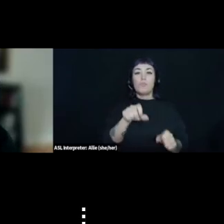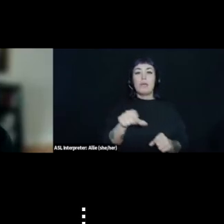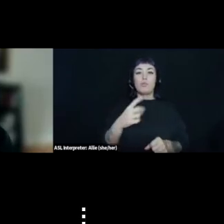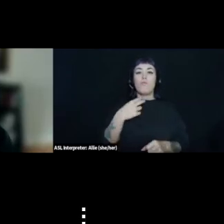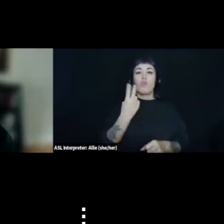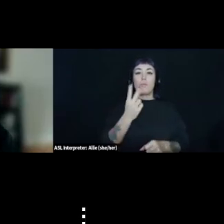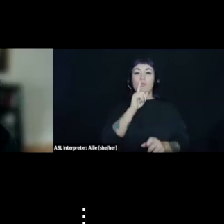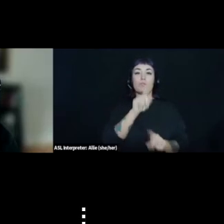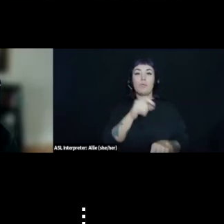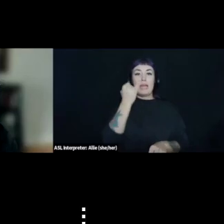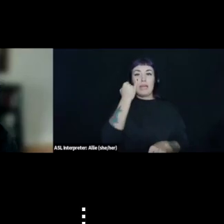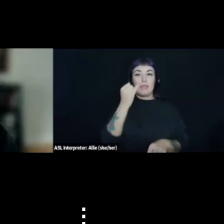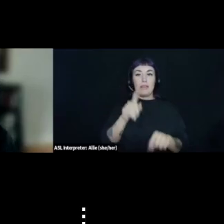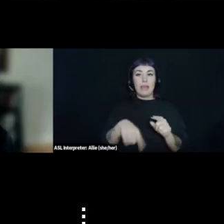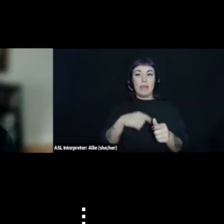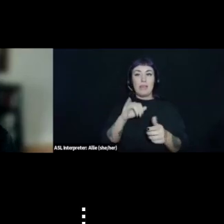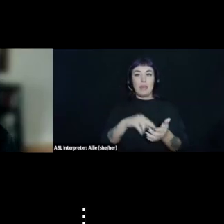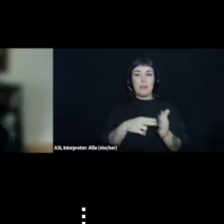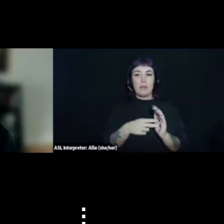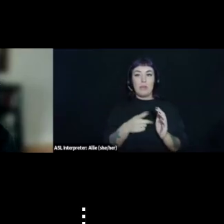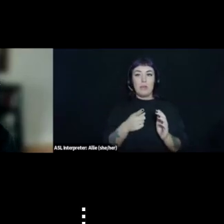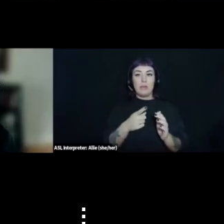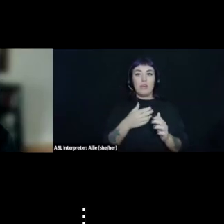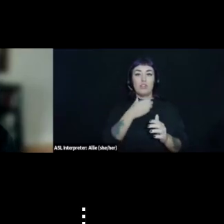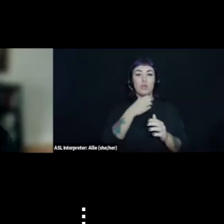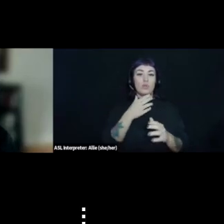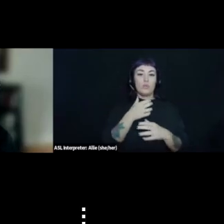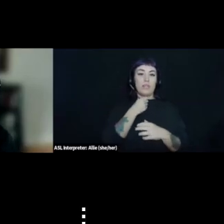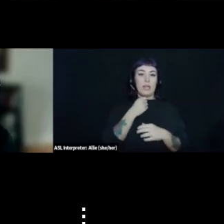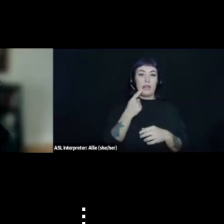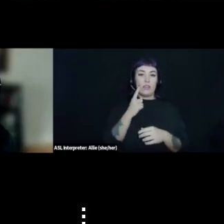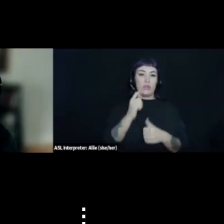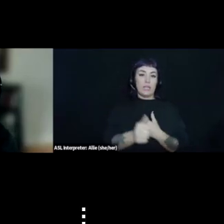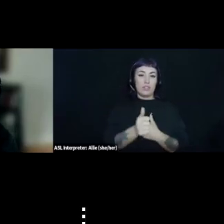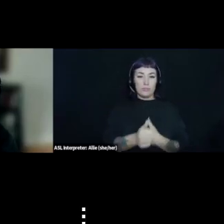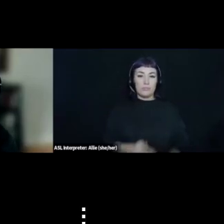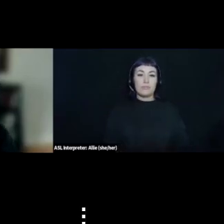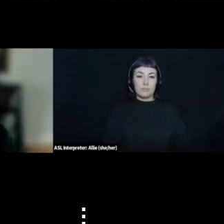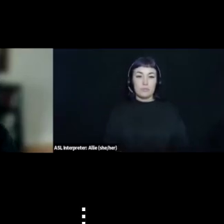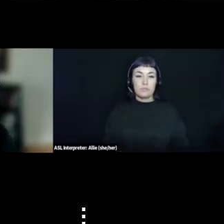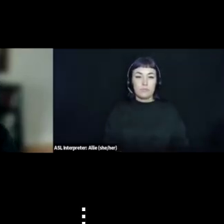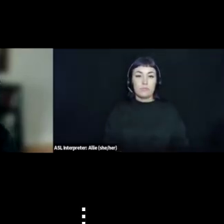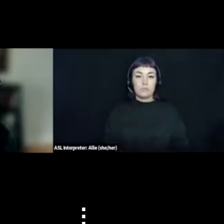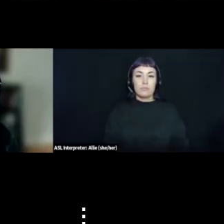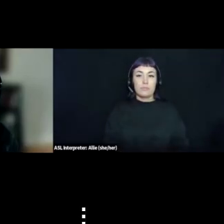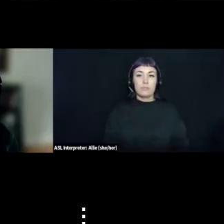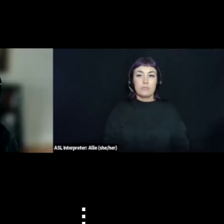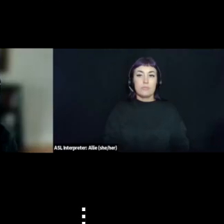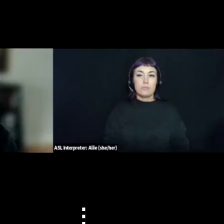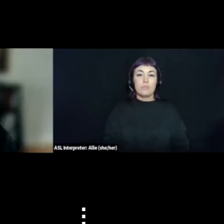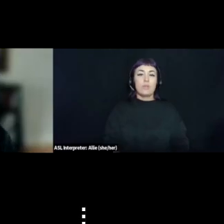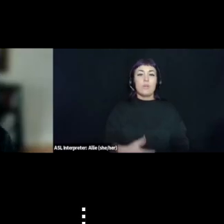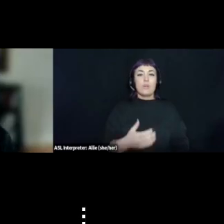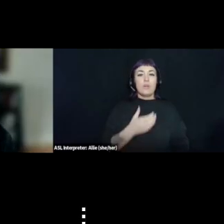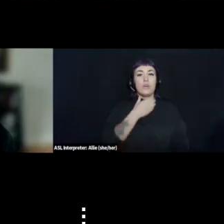respond. If they can't, that means that they're being choked too tight and they're in danger. So again, choking is a pretty